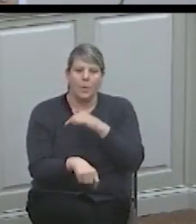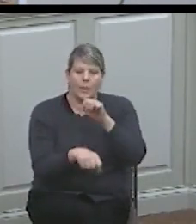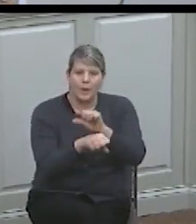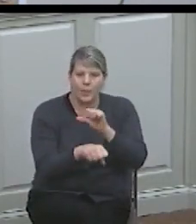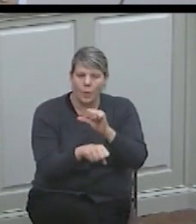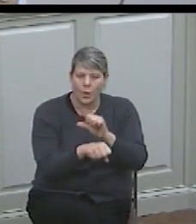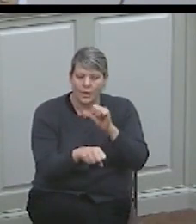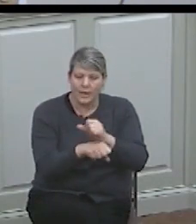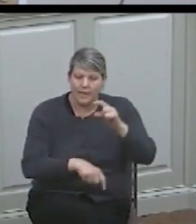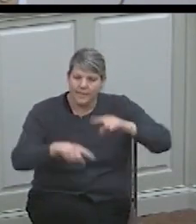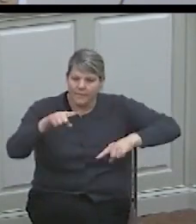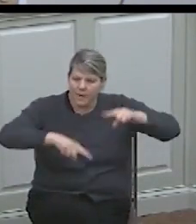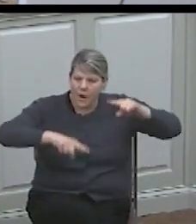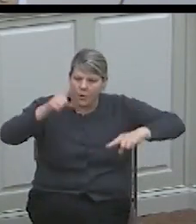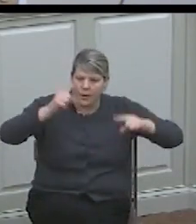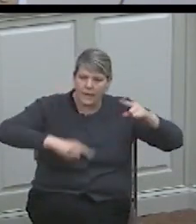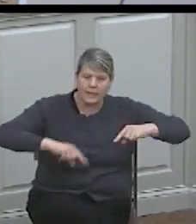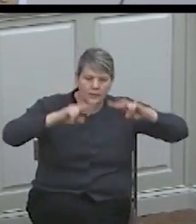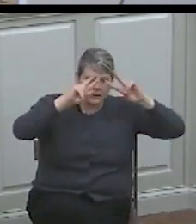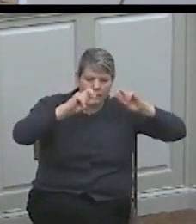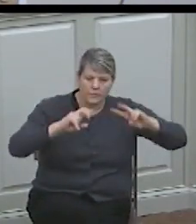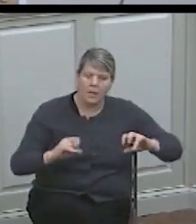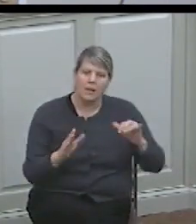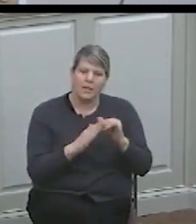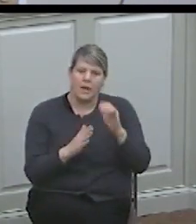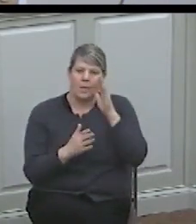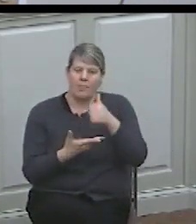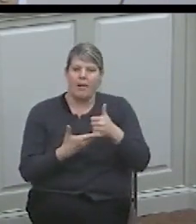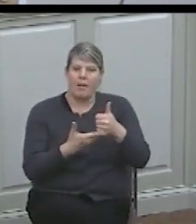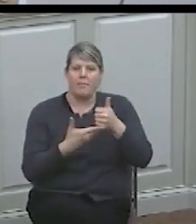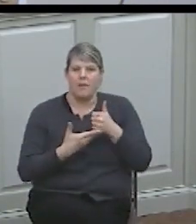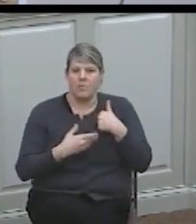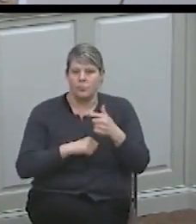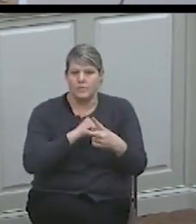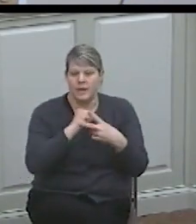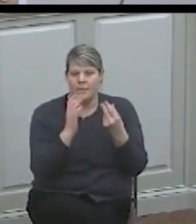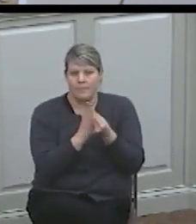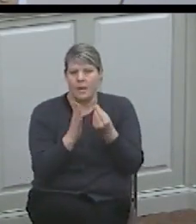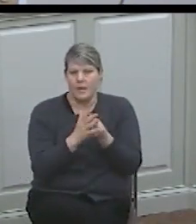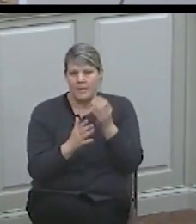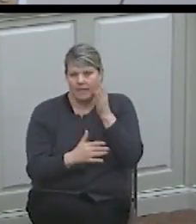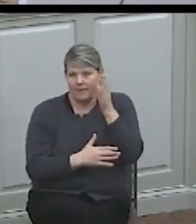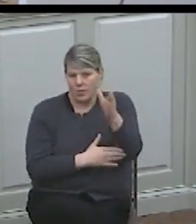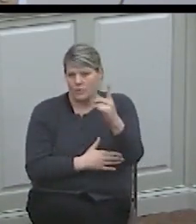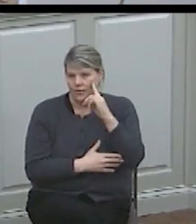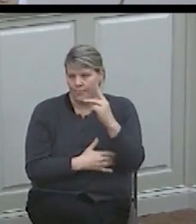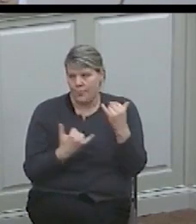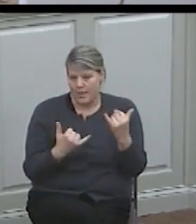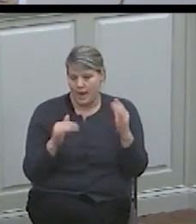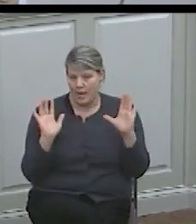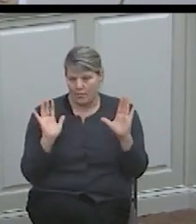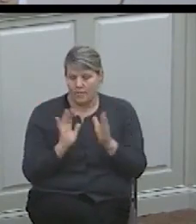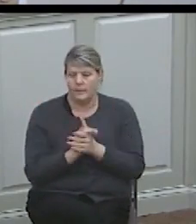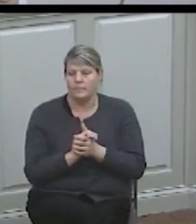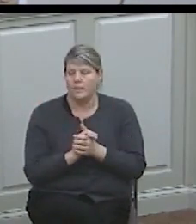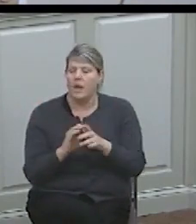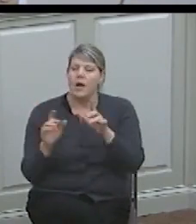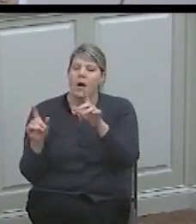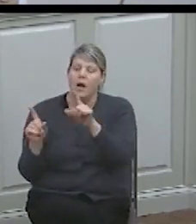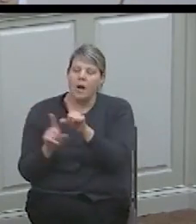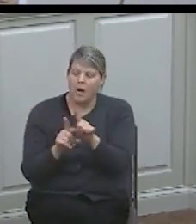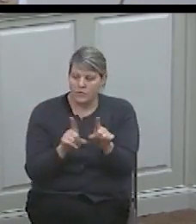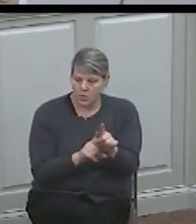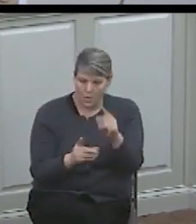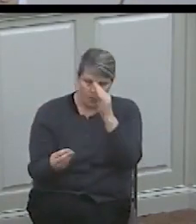of studies that will lead to better outcomes in the future. And I'll just leave it at that, if I may, other than noting, Mr. Mayor and